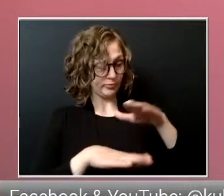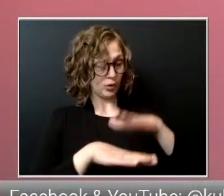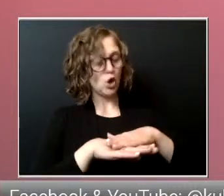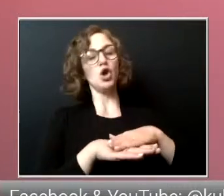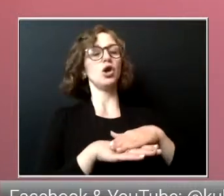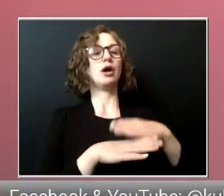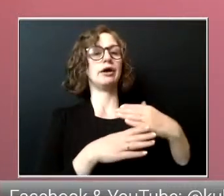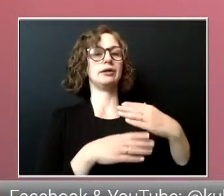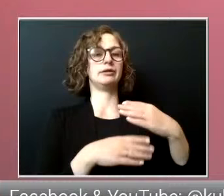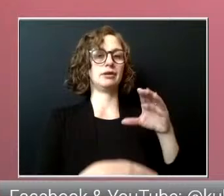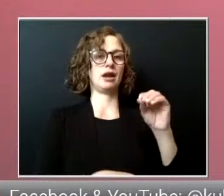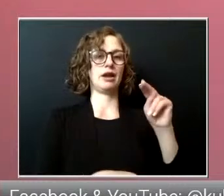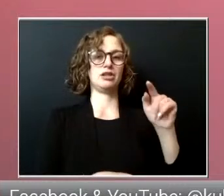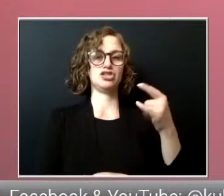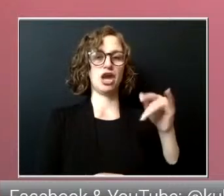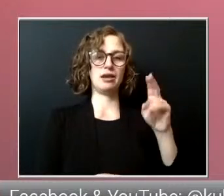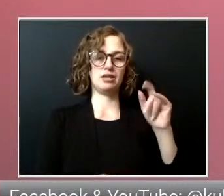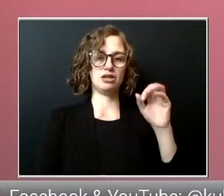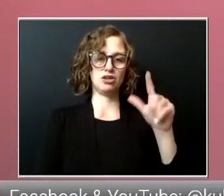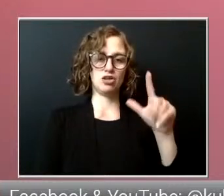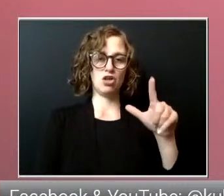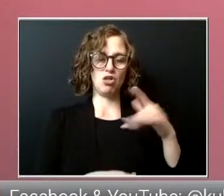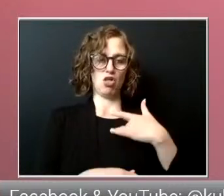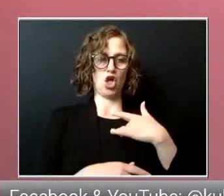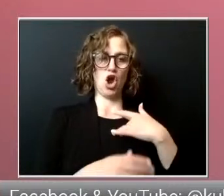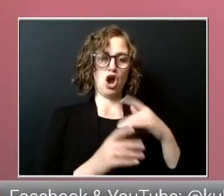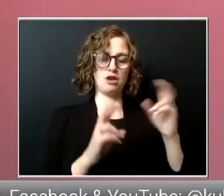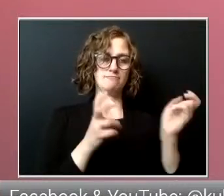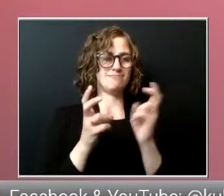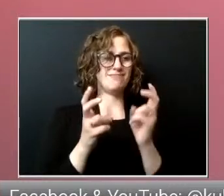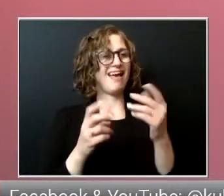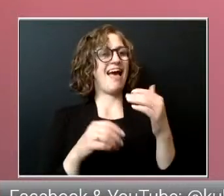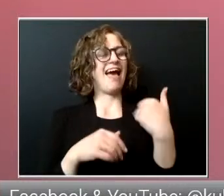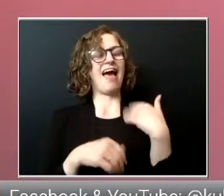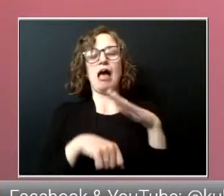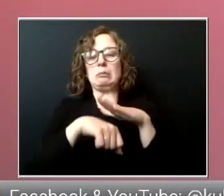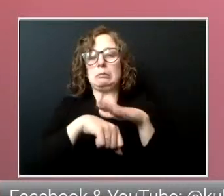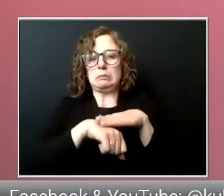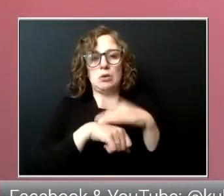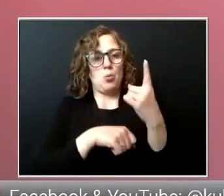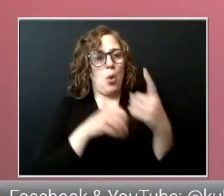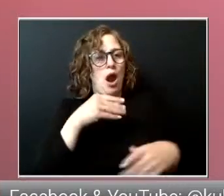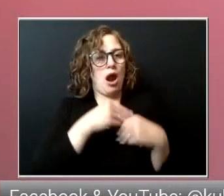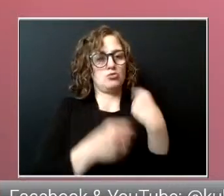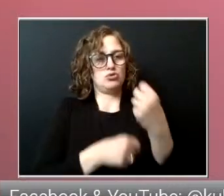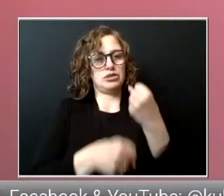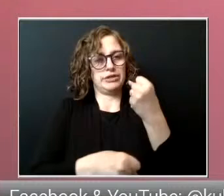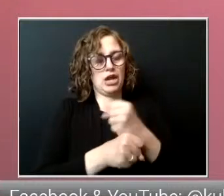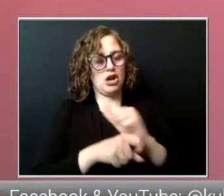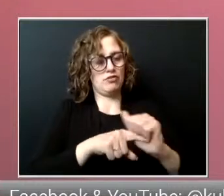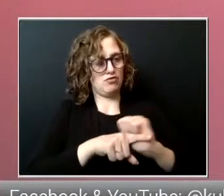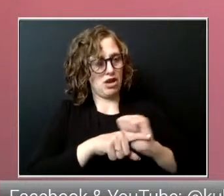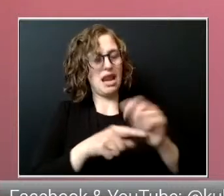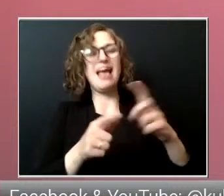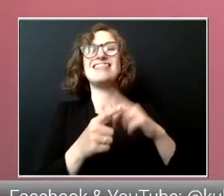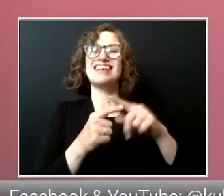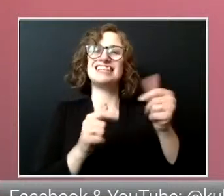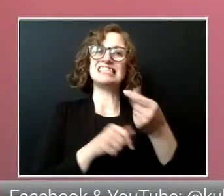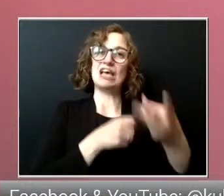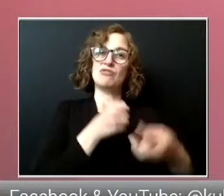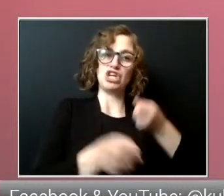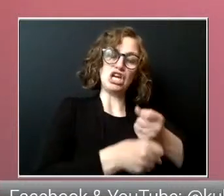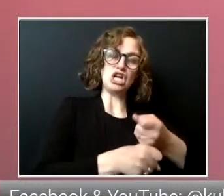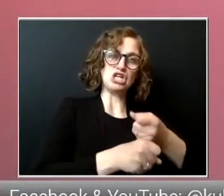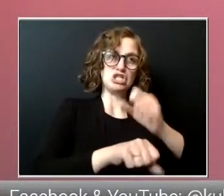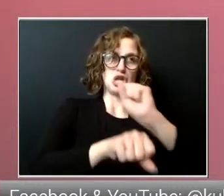of training, and then often work for a number of years underneath a senior surgeon to develop the techniques and the